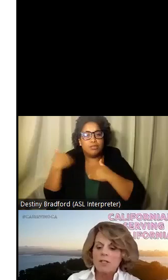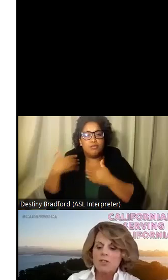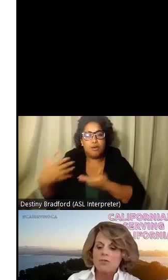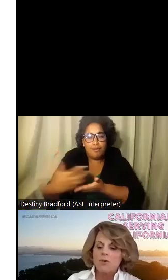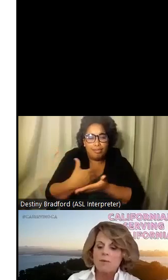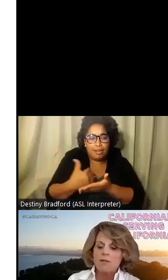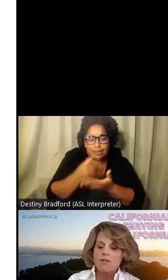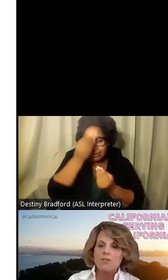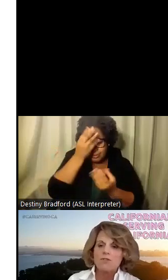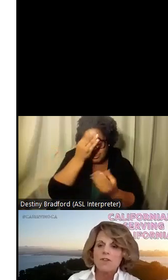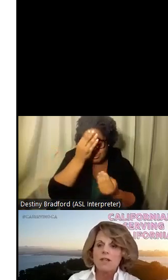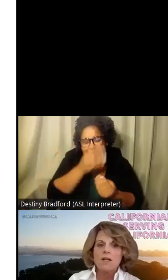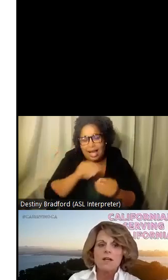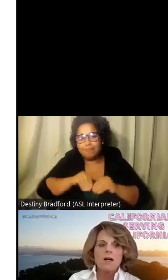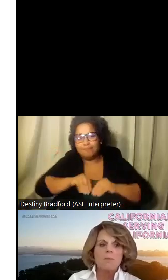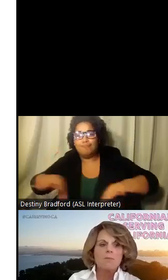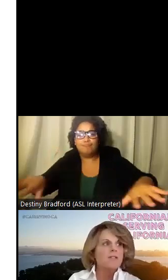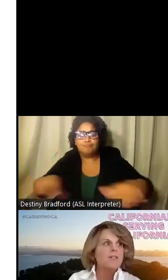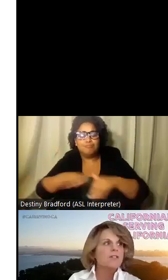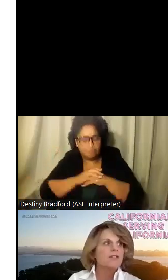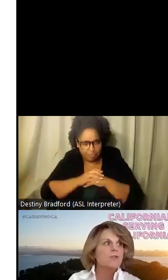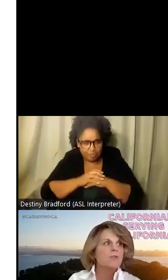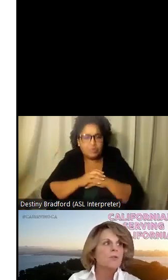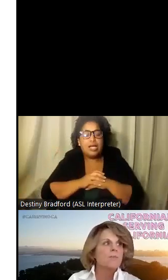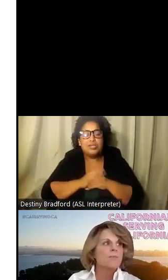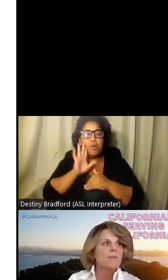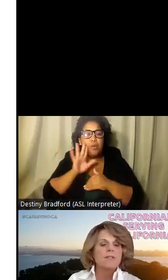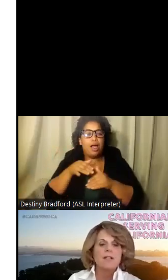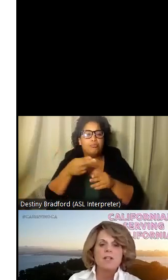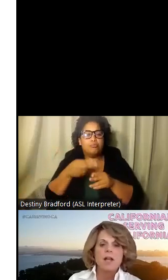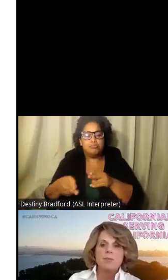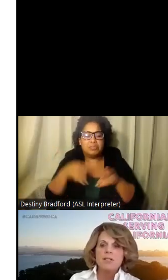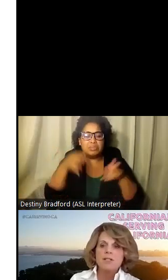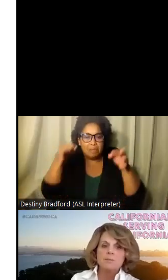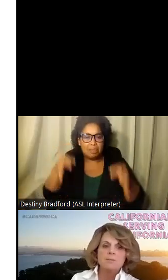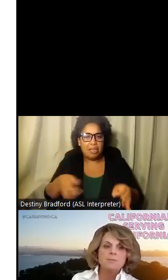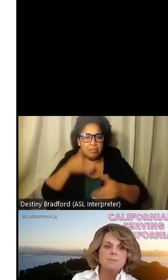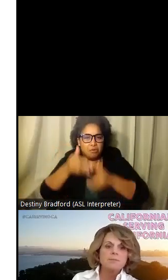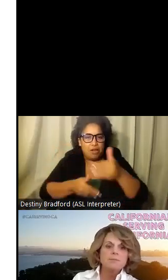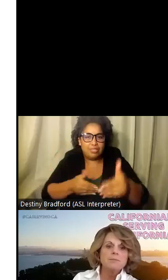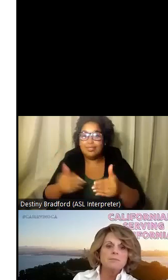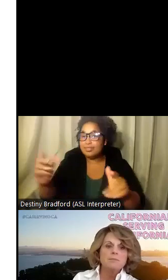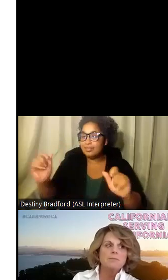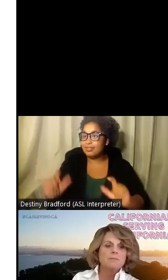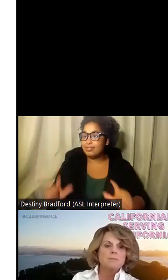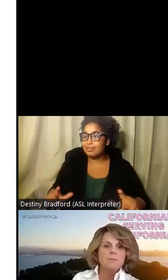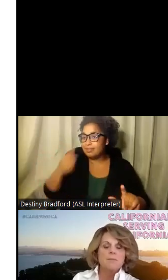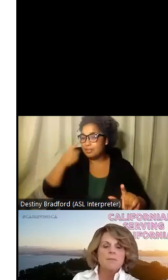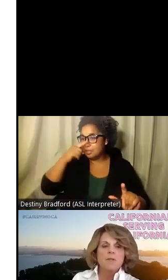few minutes describing the survey process to you. Next slide, please.